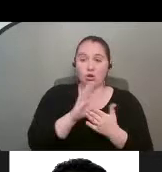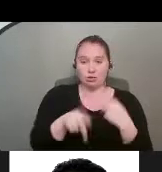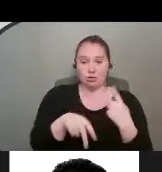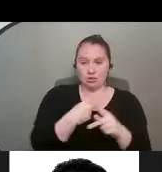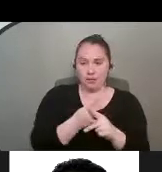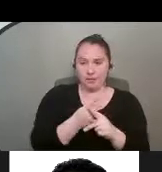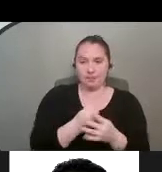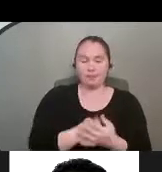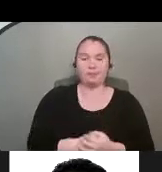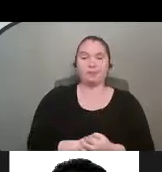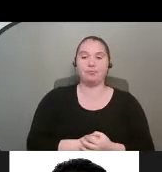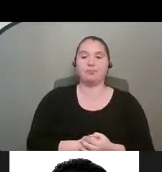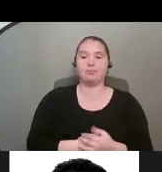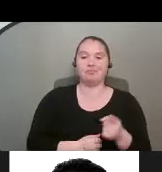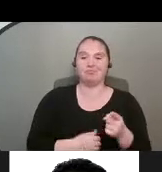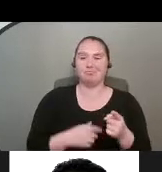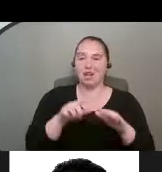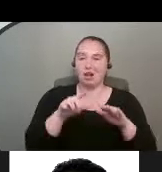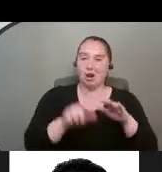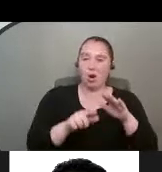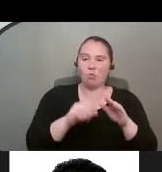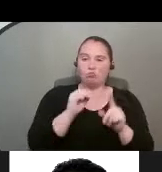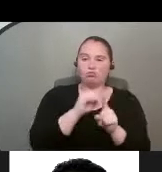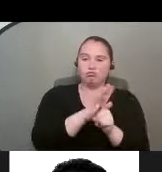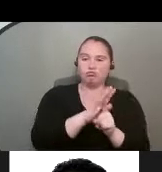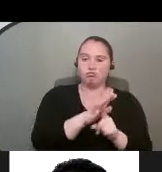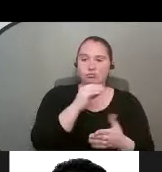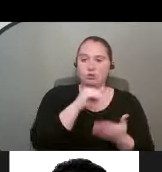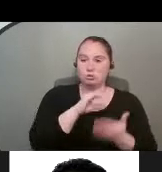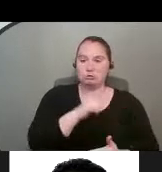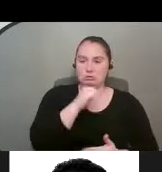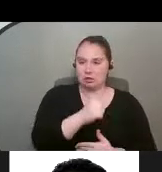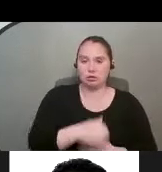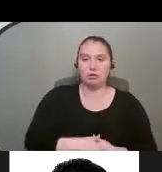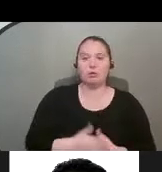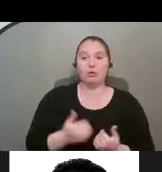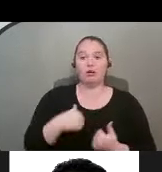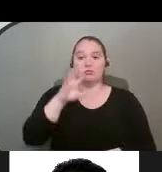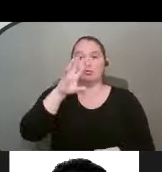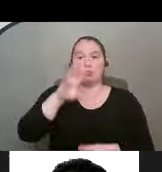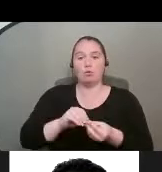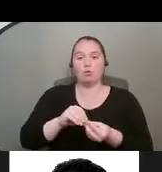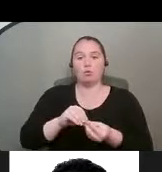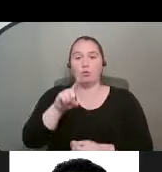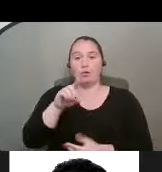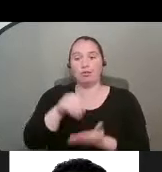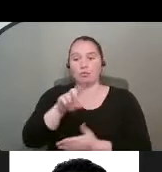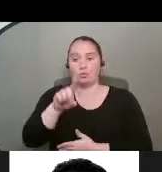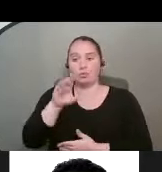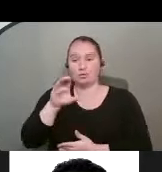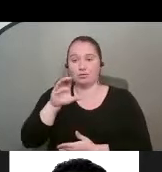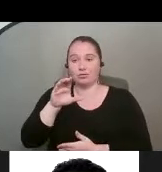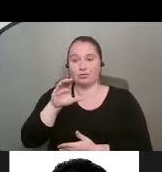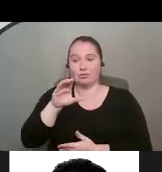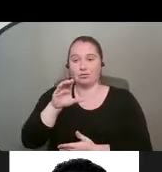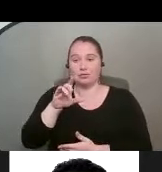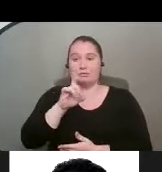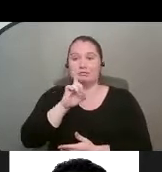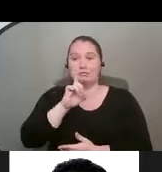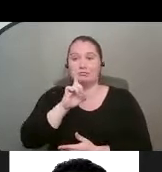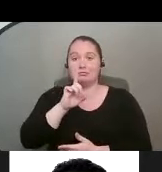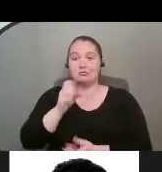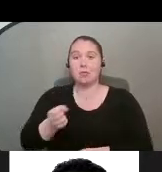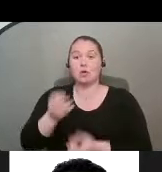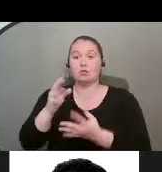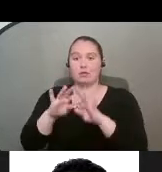would have a very low impact of students. We've got about another 1,125 multifamily units that are in various stages